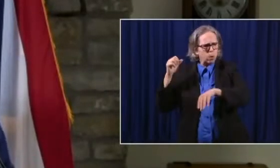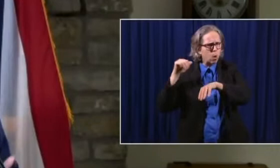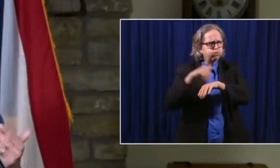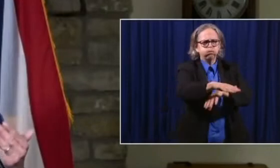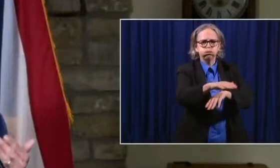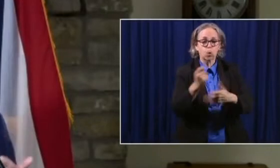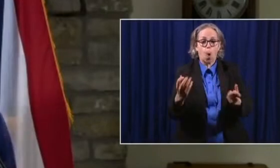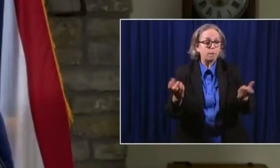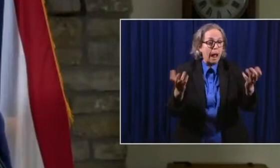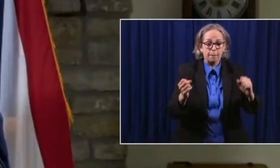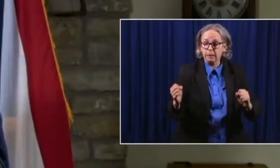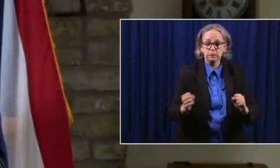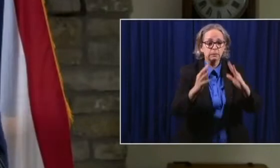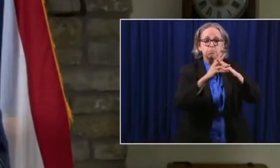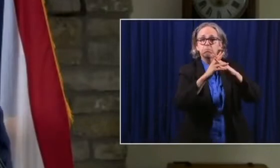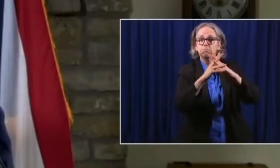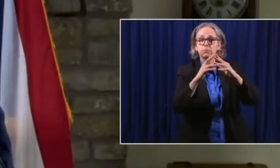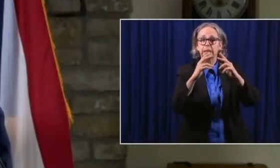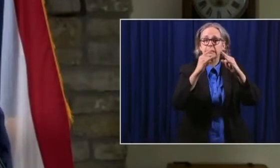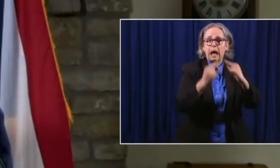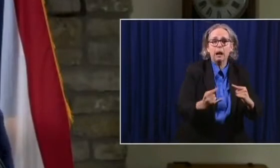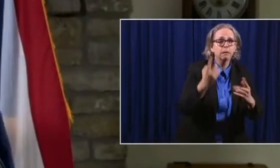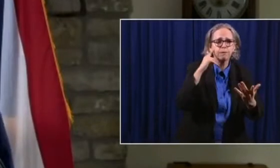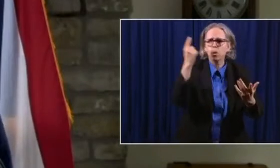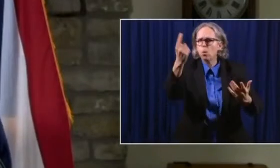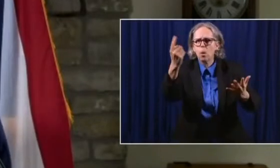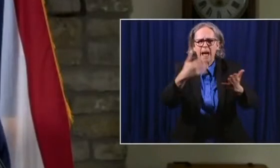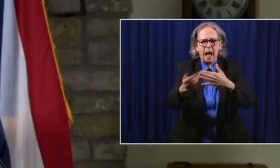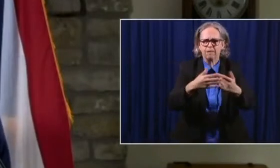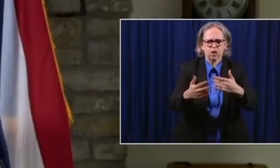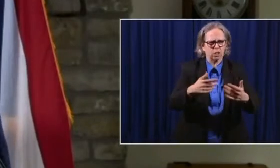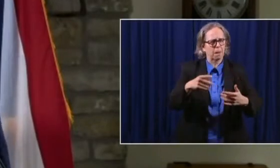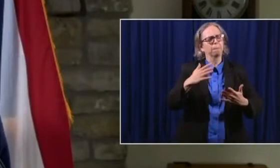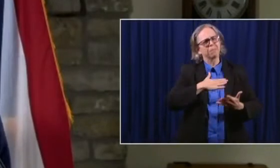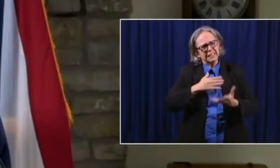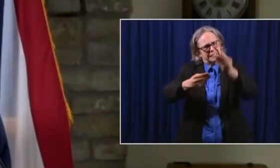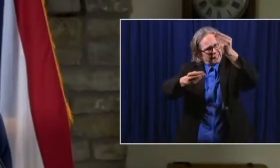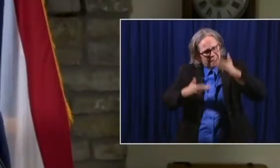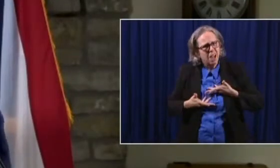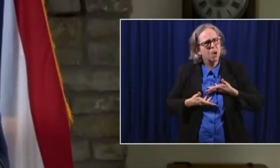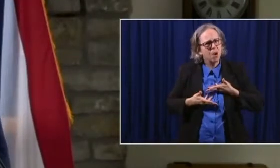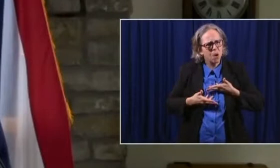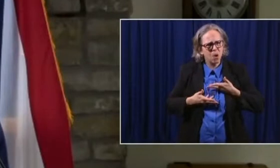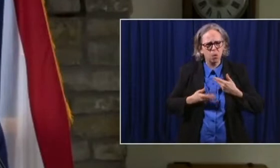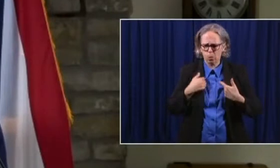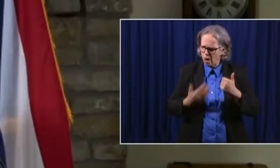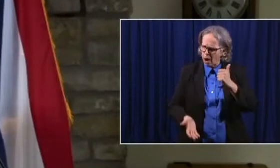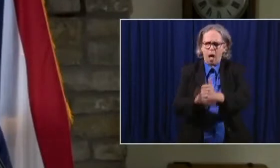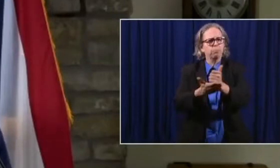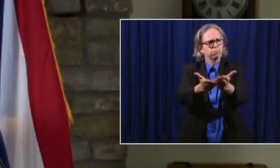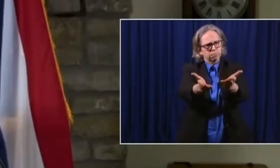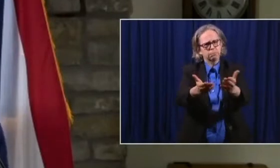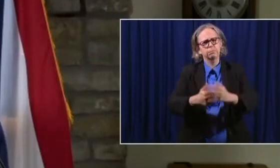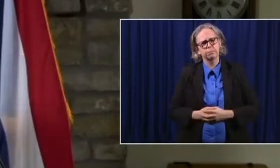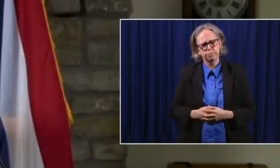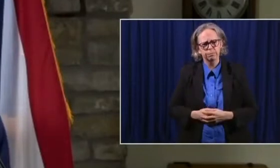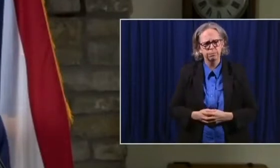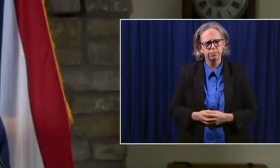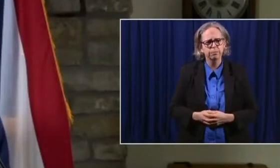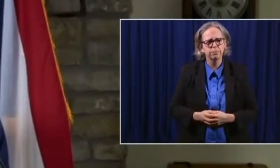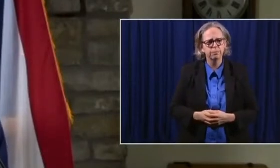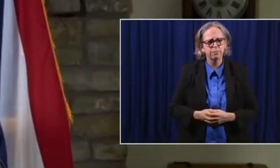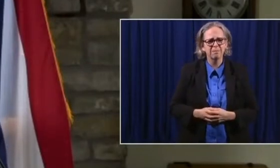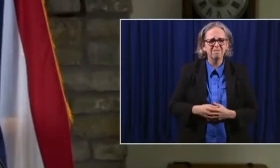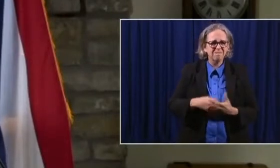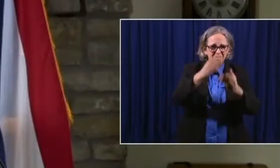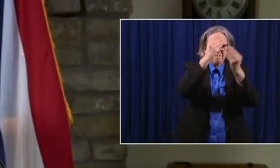day. Anybody who wants a test can get the test. We've also encouraged our retail partners